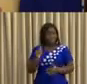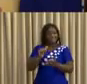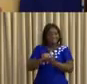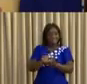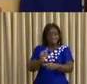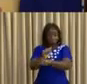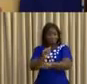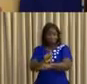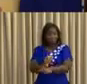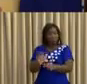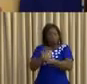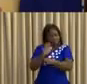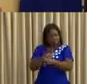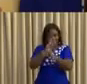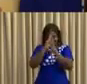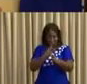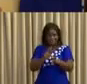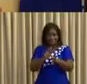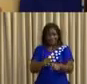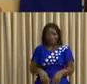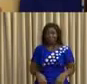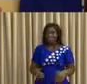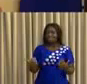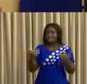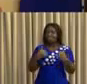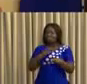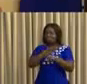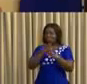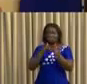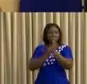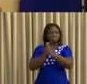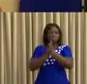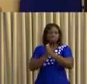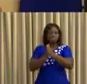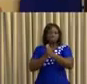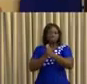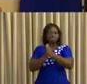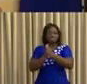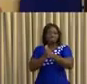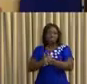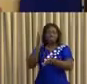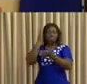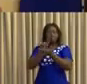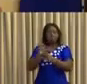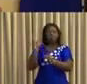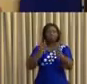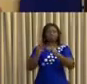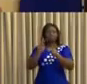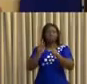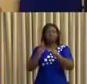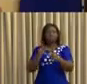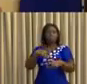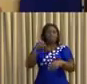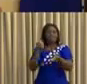will be fully respected. I have no interest in disenfranchising any eligible